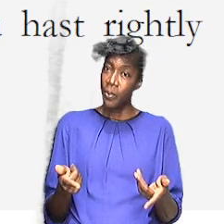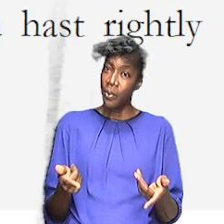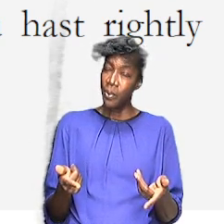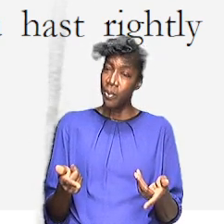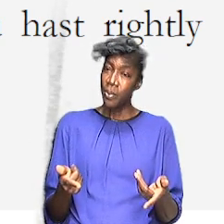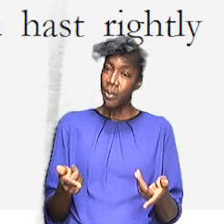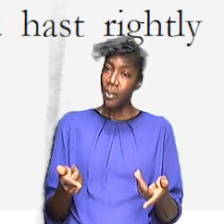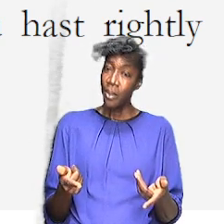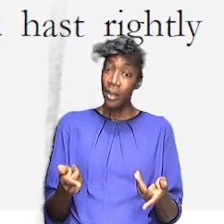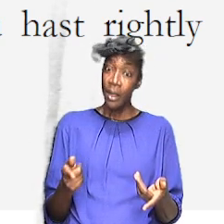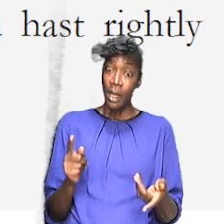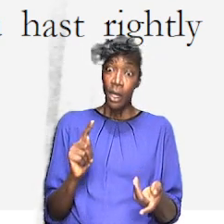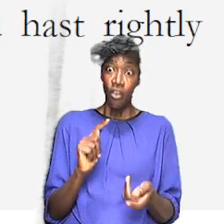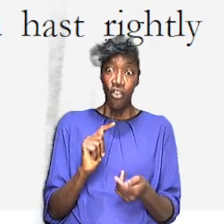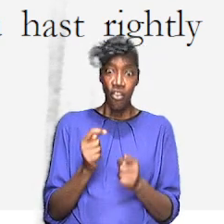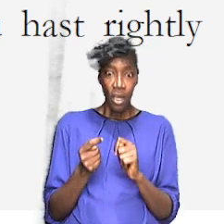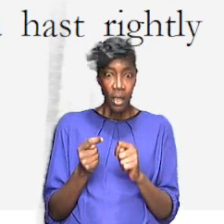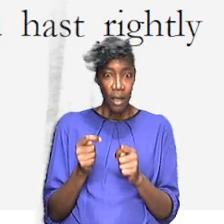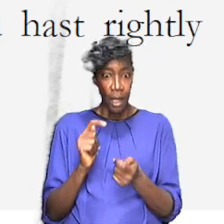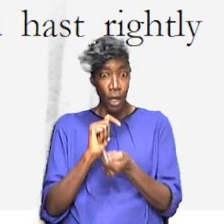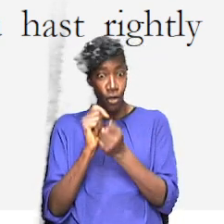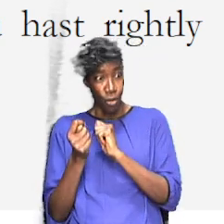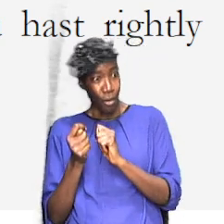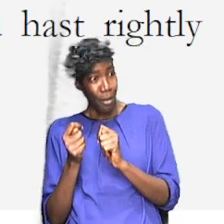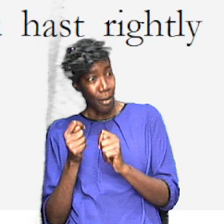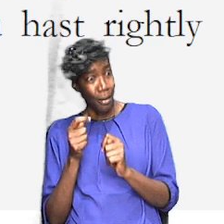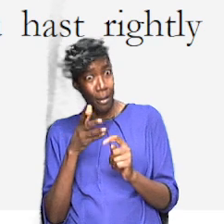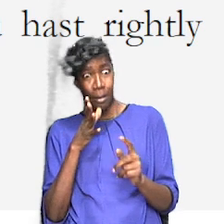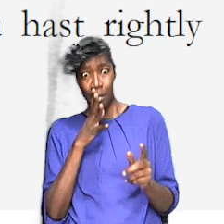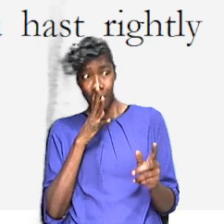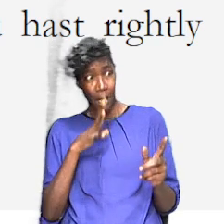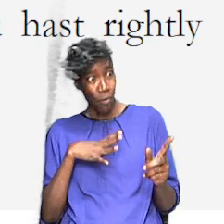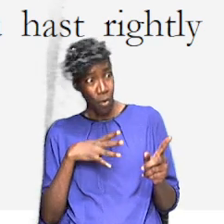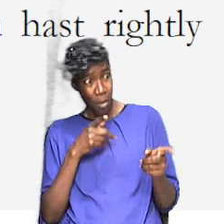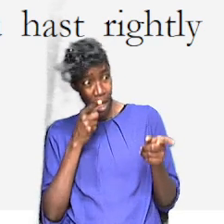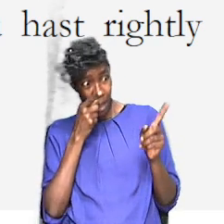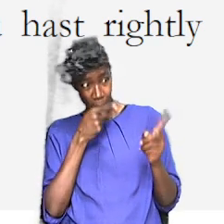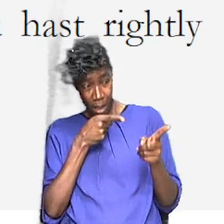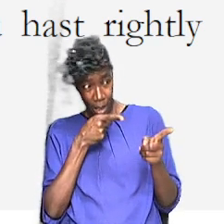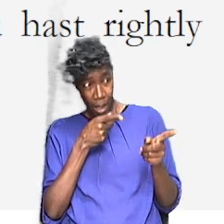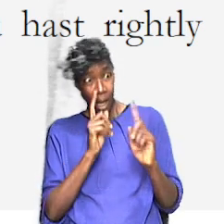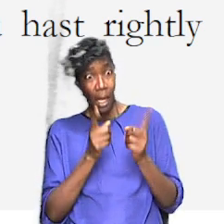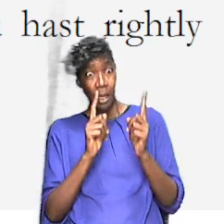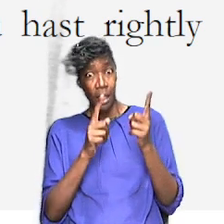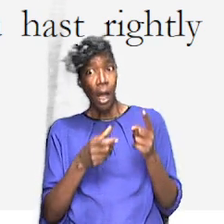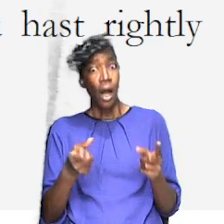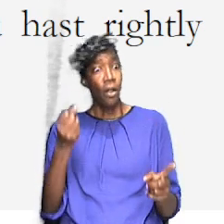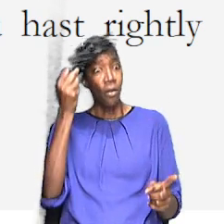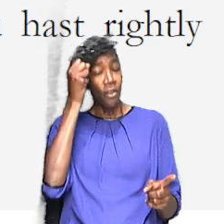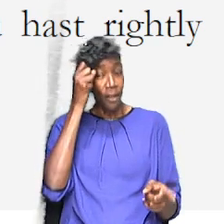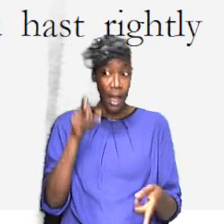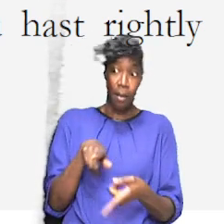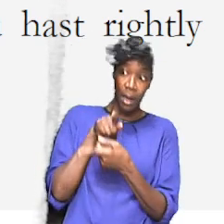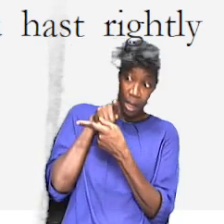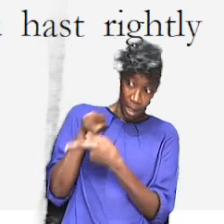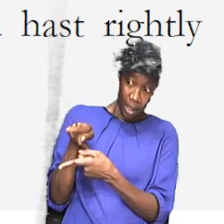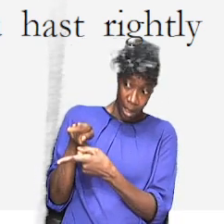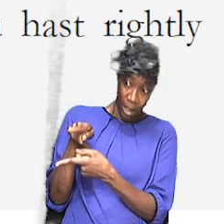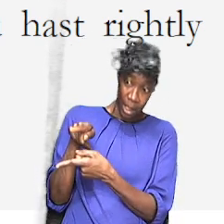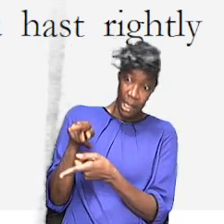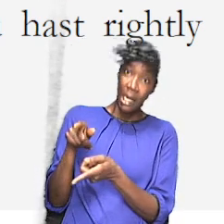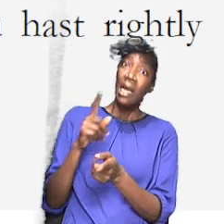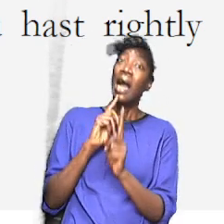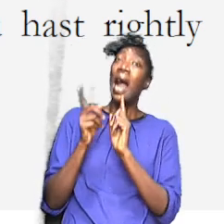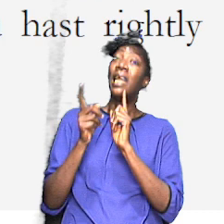Jesus then turned to the woman, but he spoke to Simon, and he made reference to some